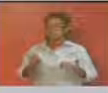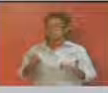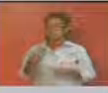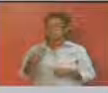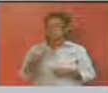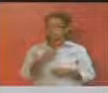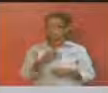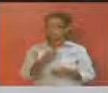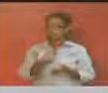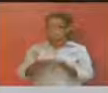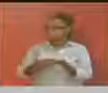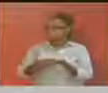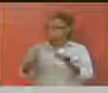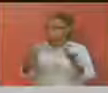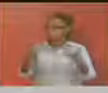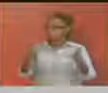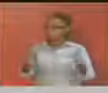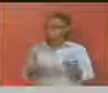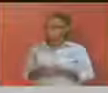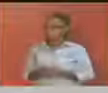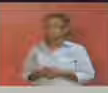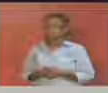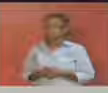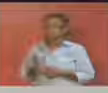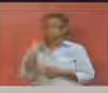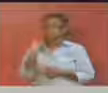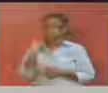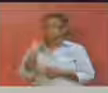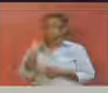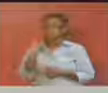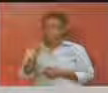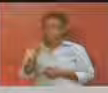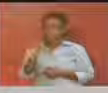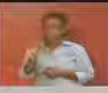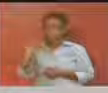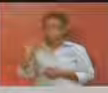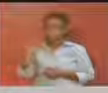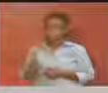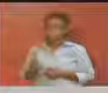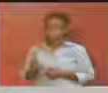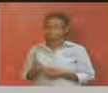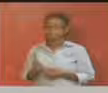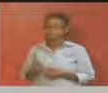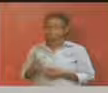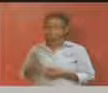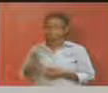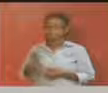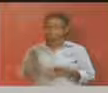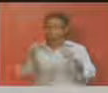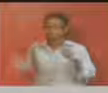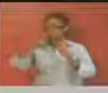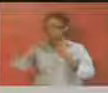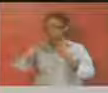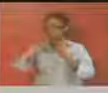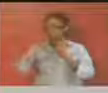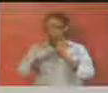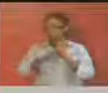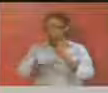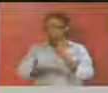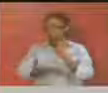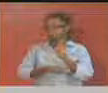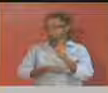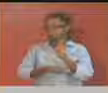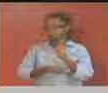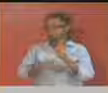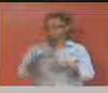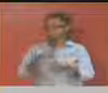press conference. So it is 67% decrease in the transmissibility has been shown by nasopharyngeal swabs